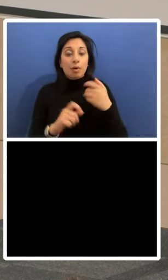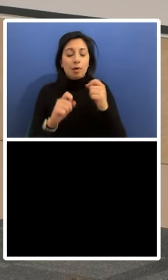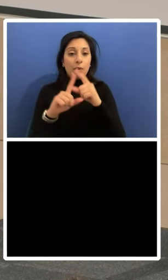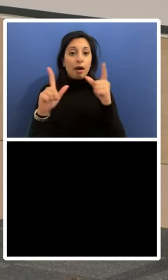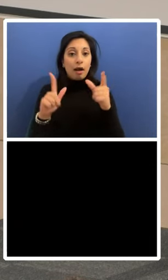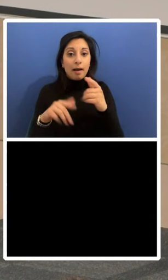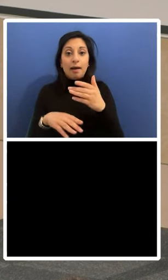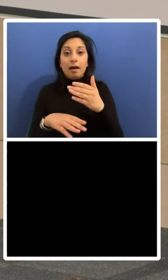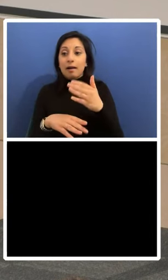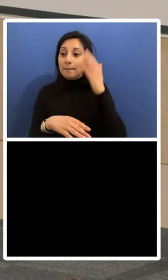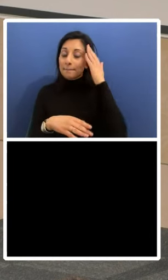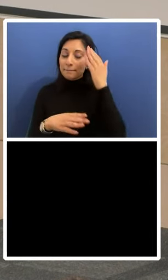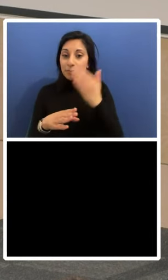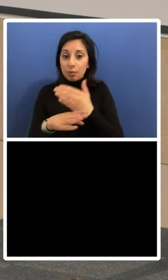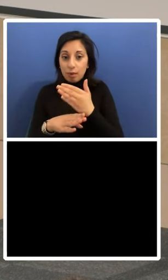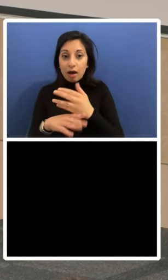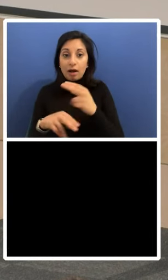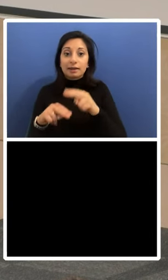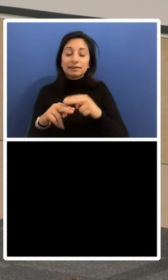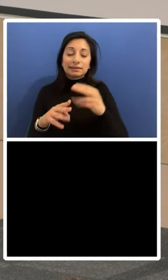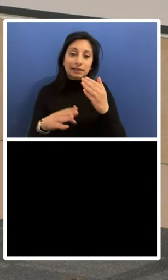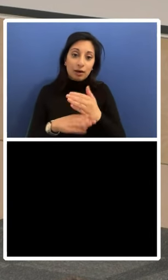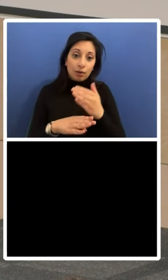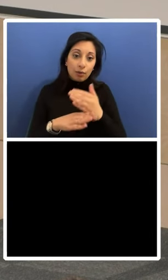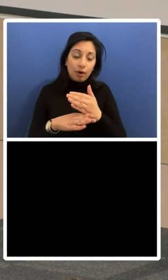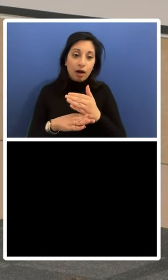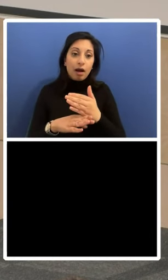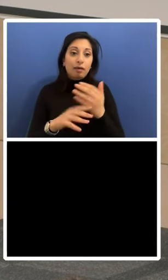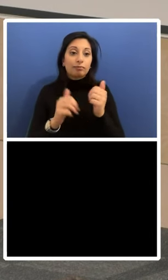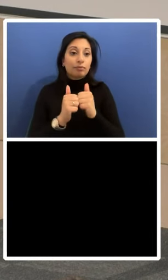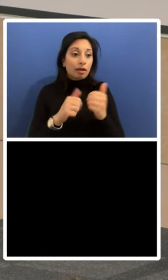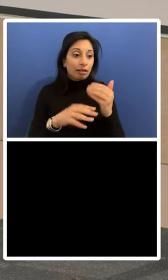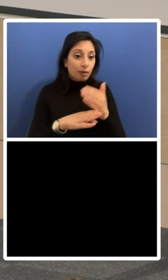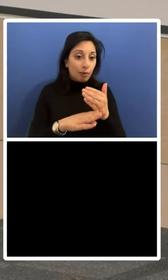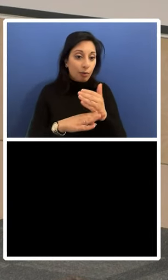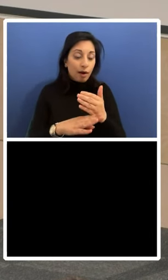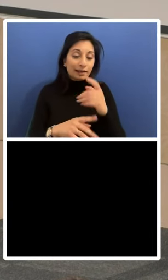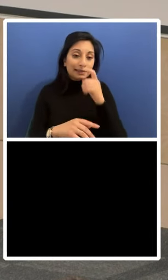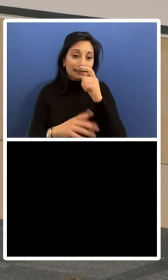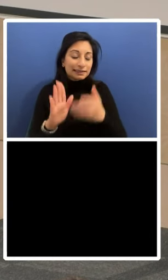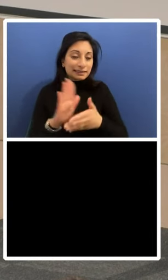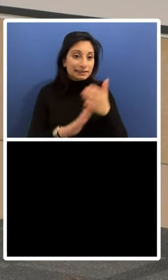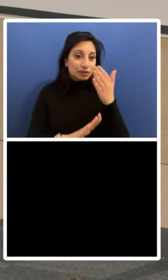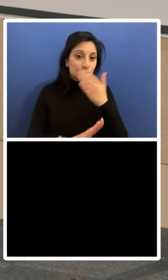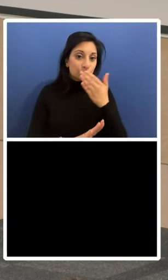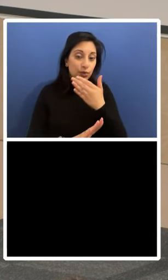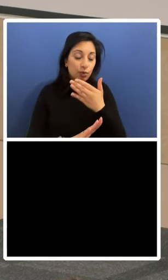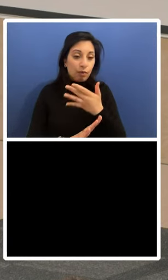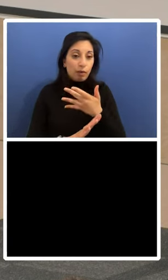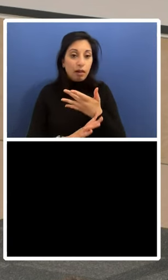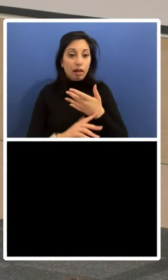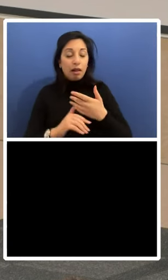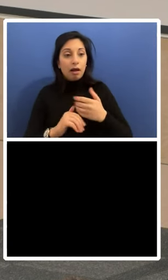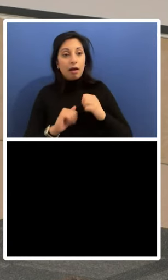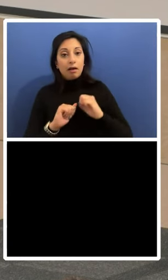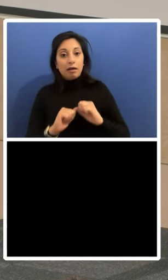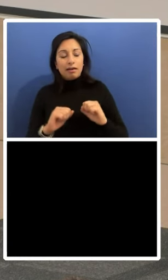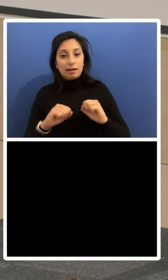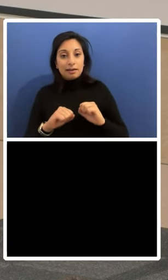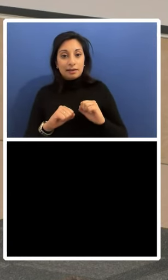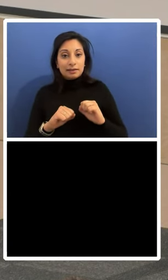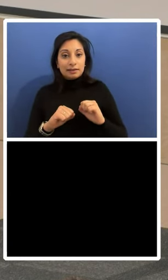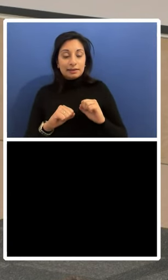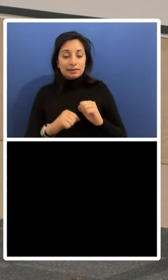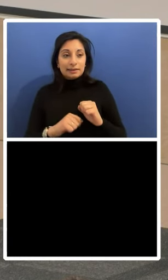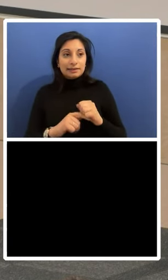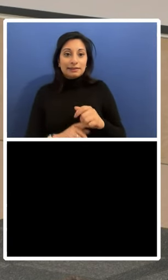and my dad was at work, and my brother was at work, and my sister was at school. And I sat down in the bathtub, and we had this little like hose just stuck on it. And I